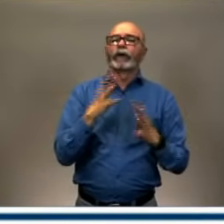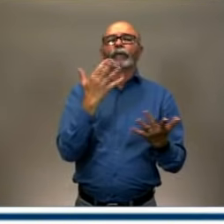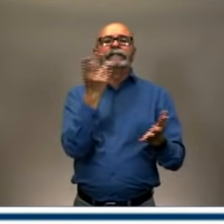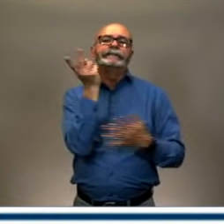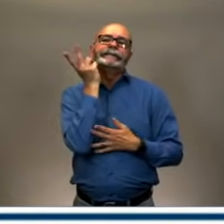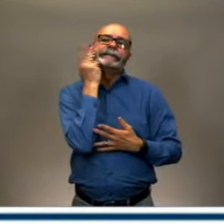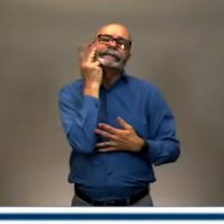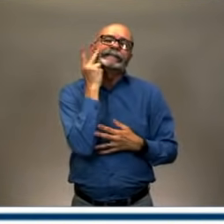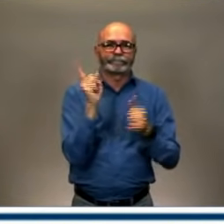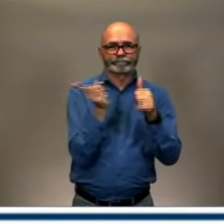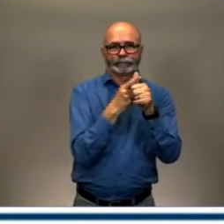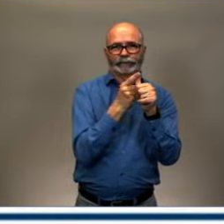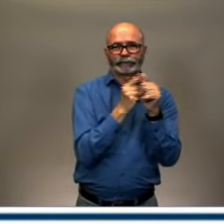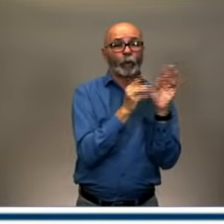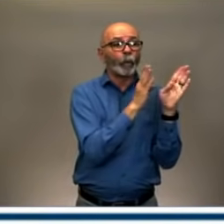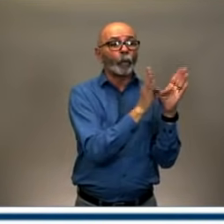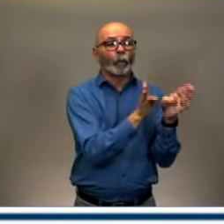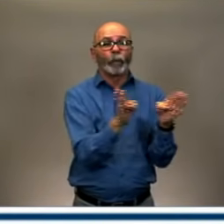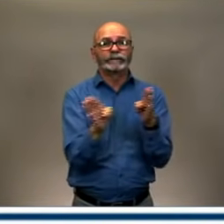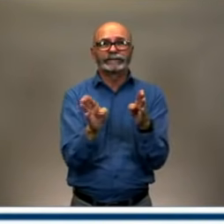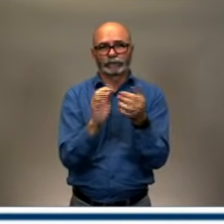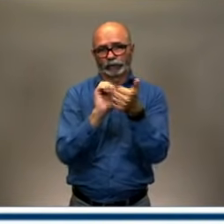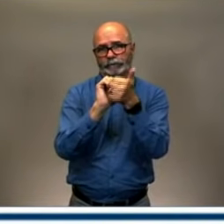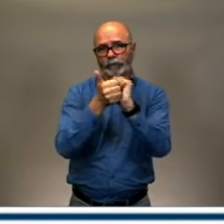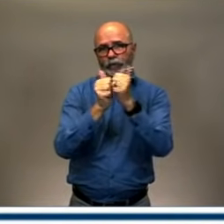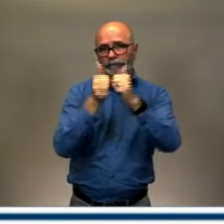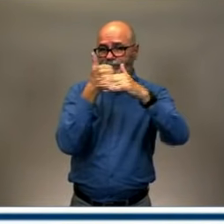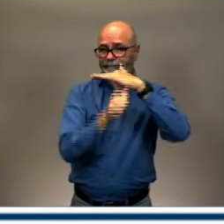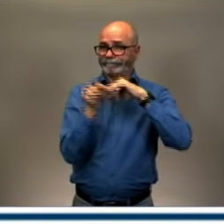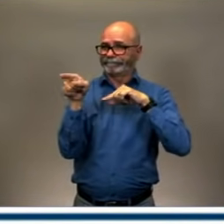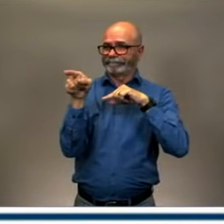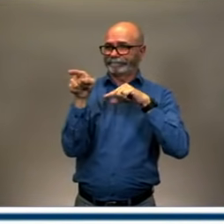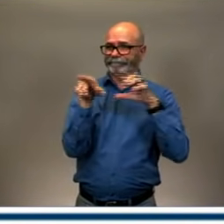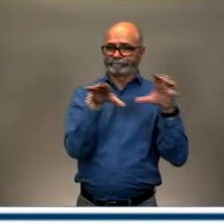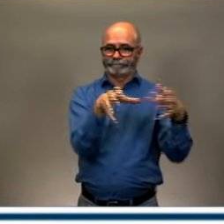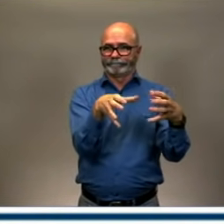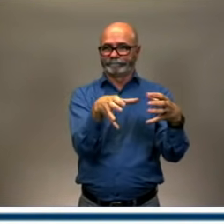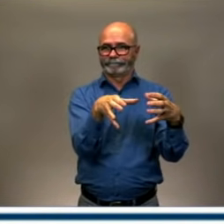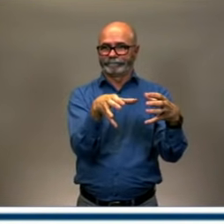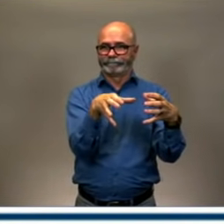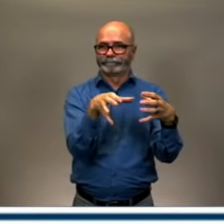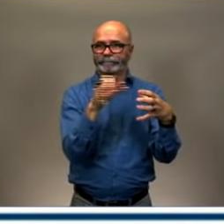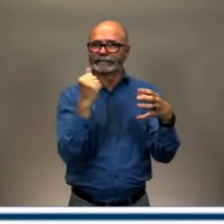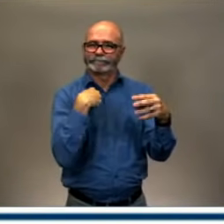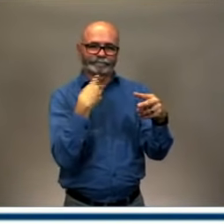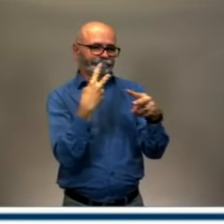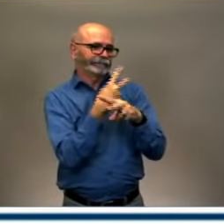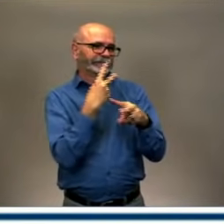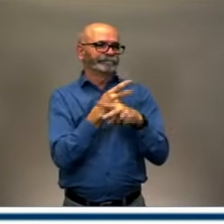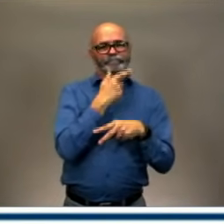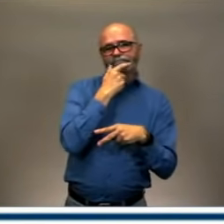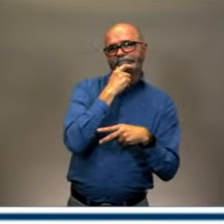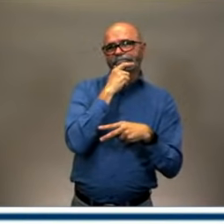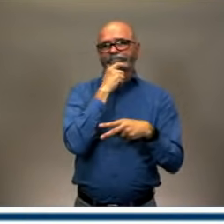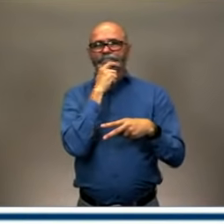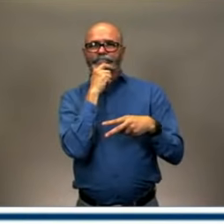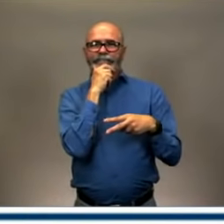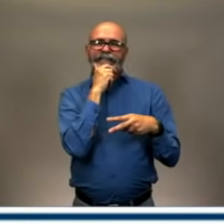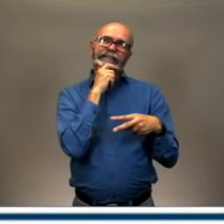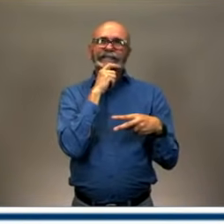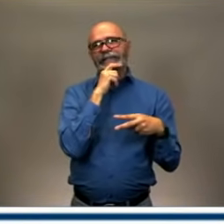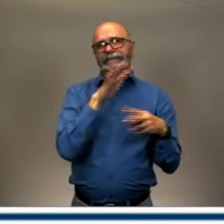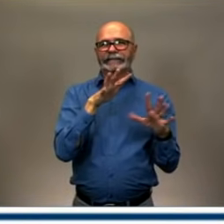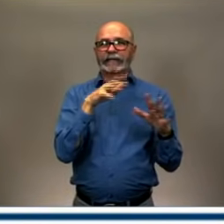in general. That's part of our review of our restrictions. Right now we're allowing up